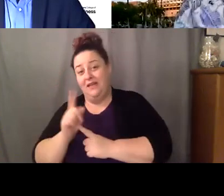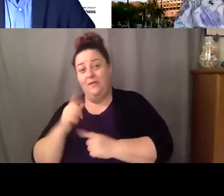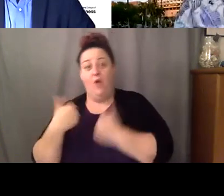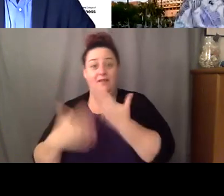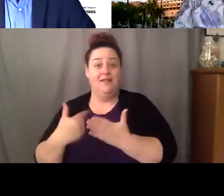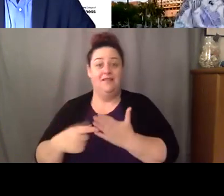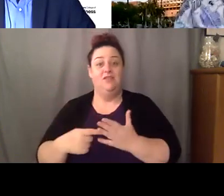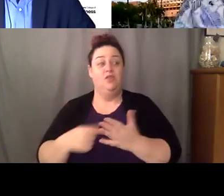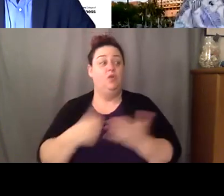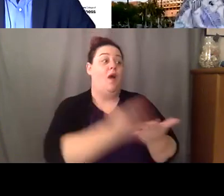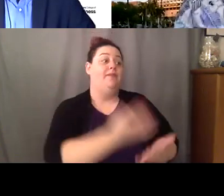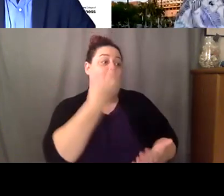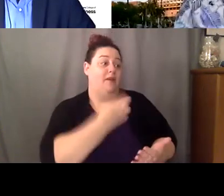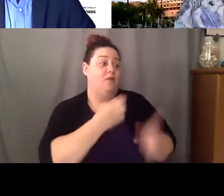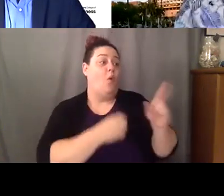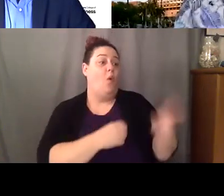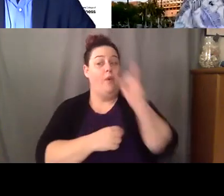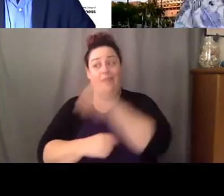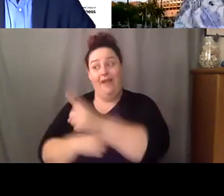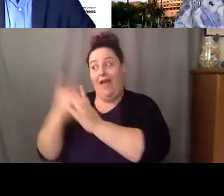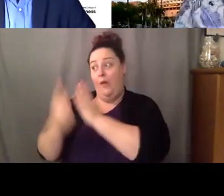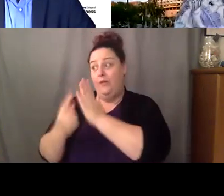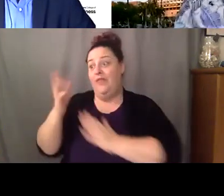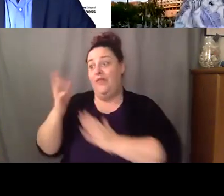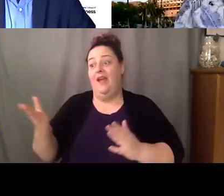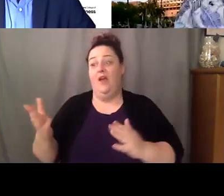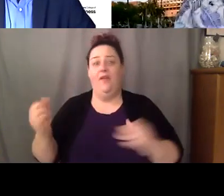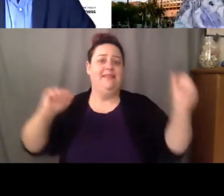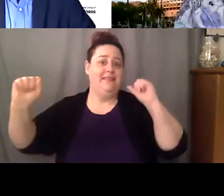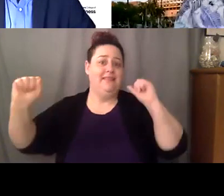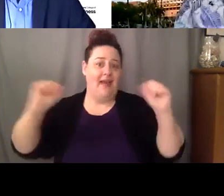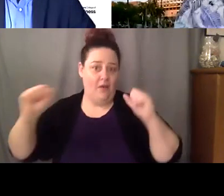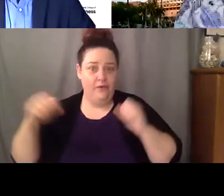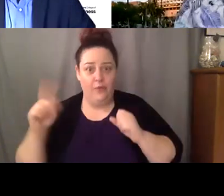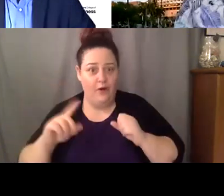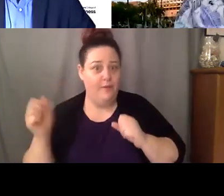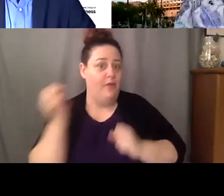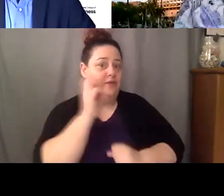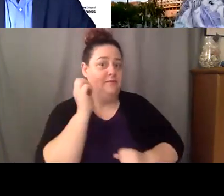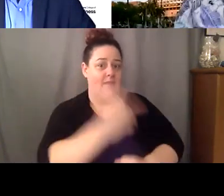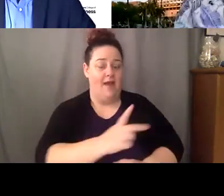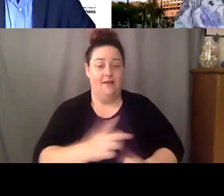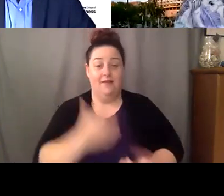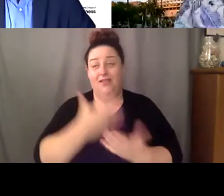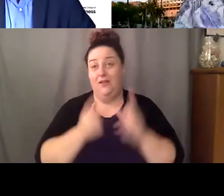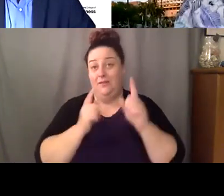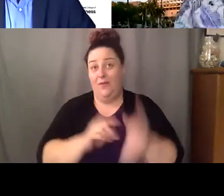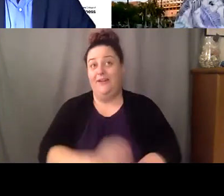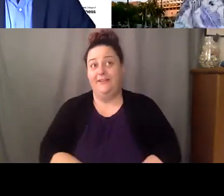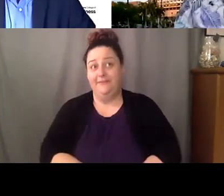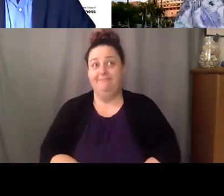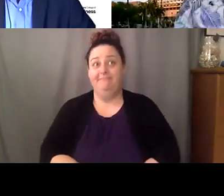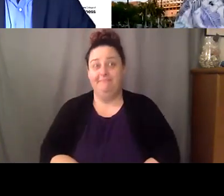this restaurant and the hours of this. How do the towels return? And that's a great point too. We've also